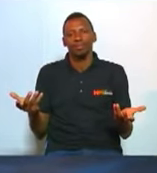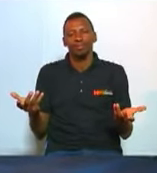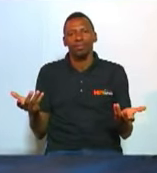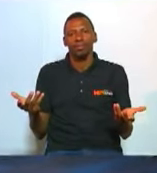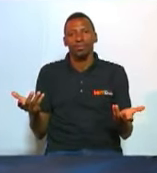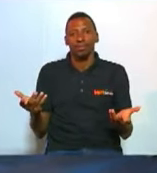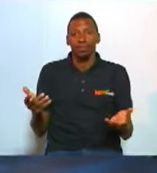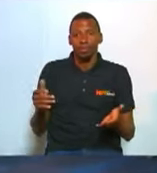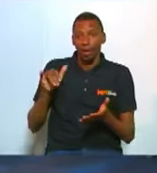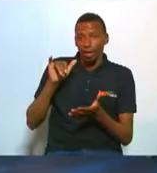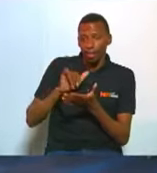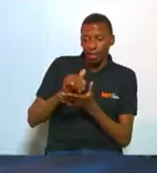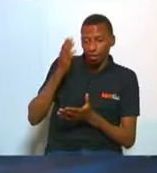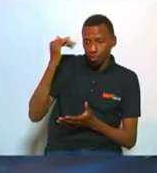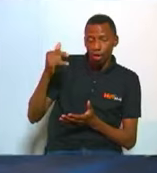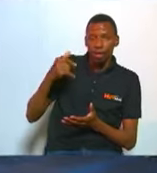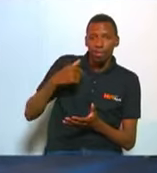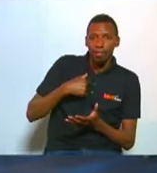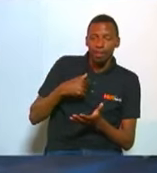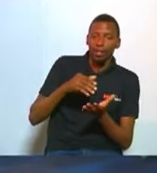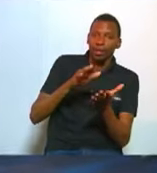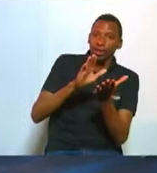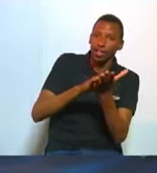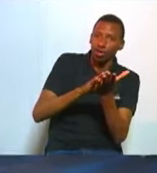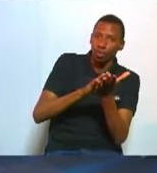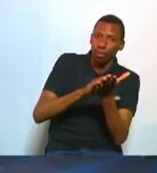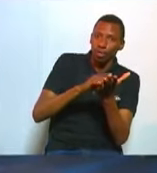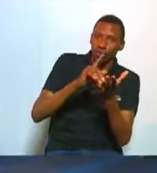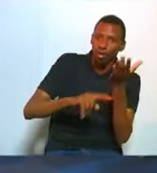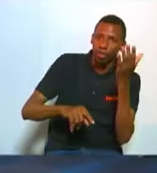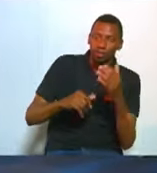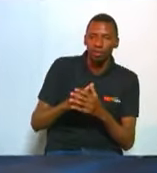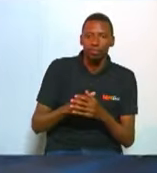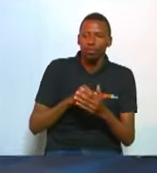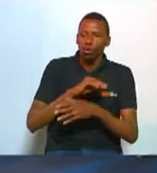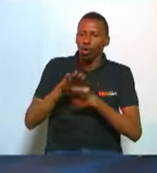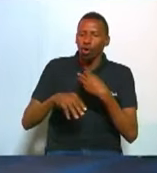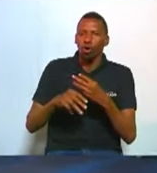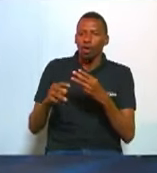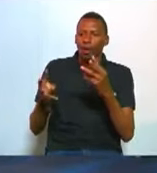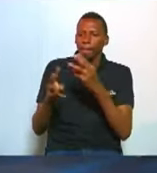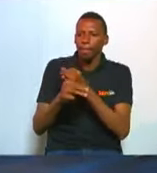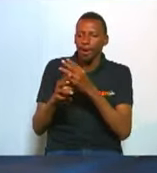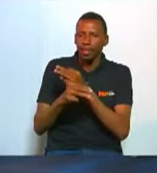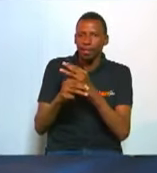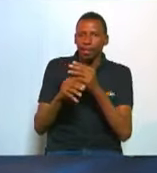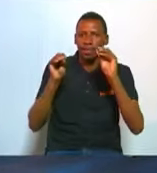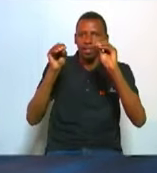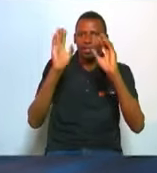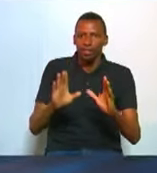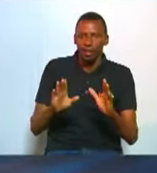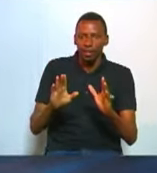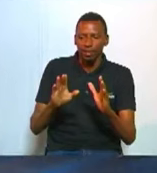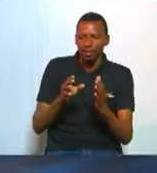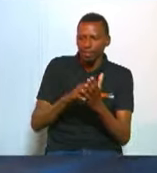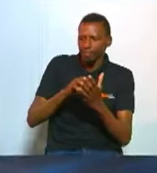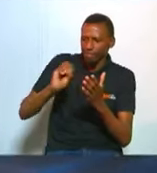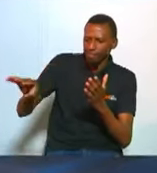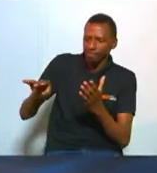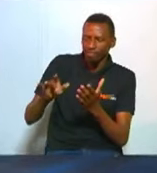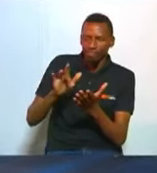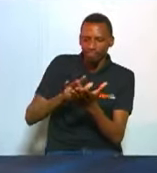That's why I recommend for all mathematics teachers to remove calculators in our schools,